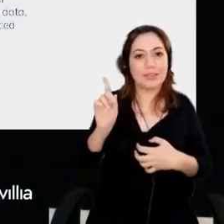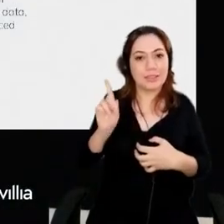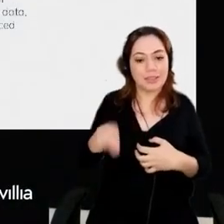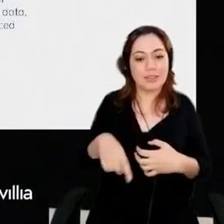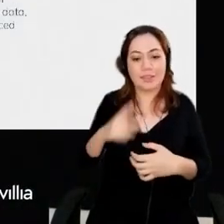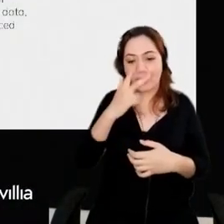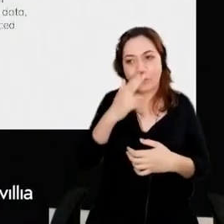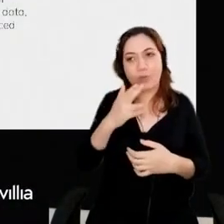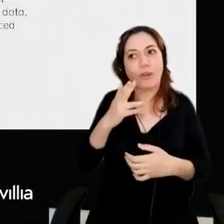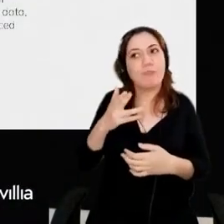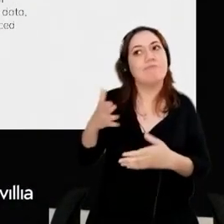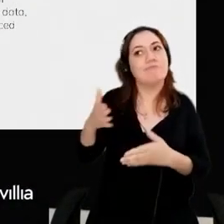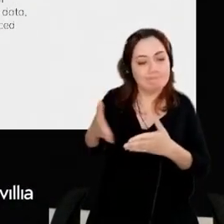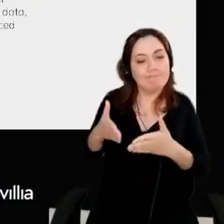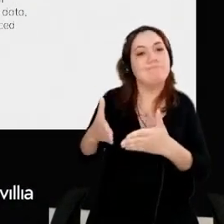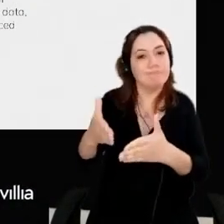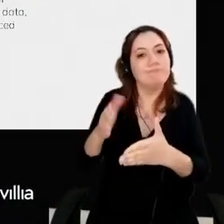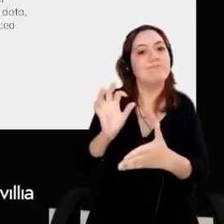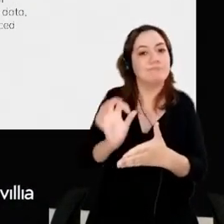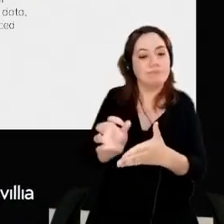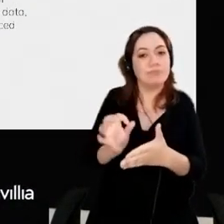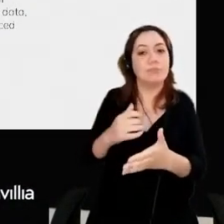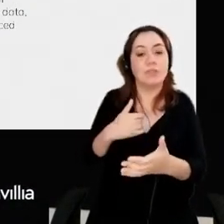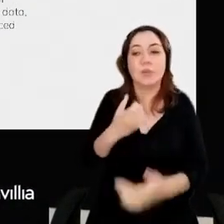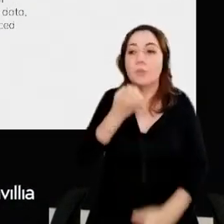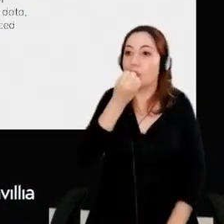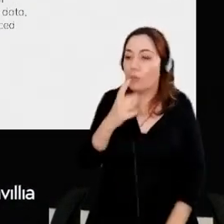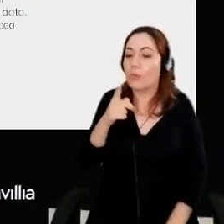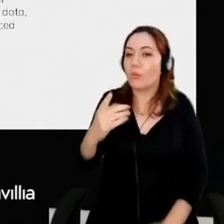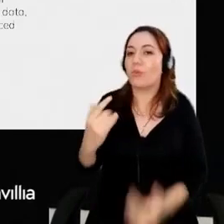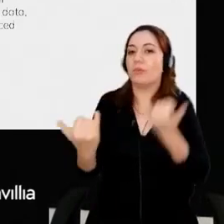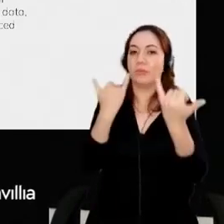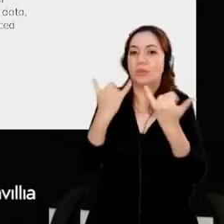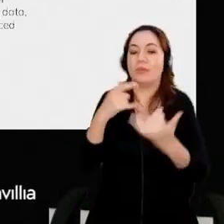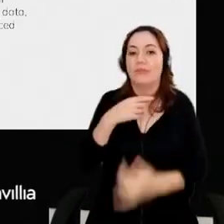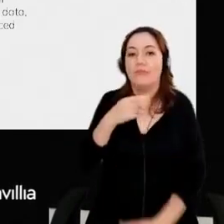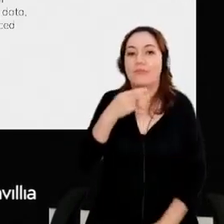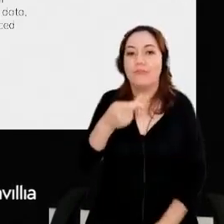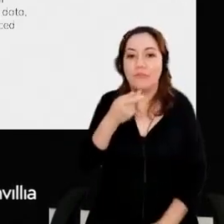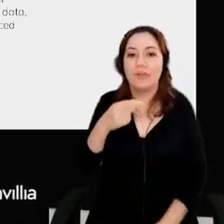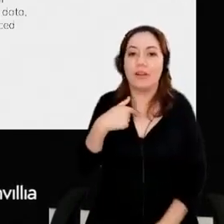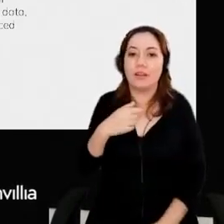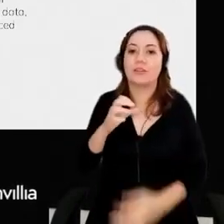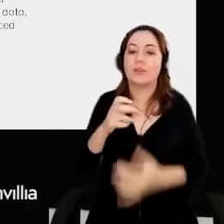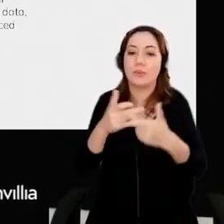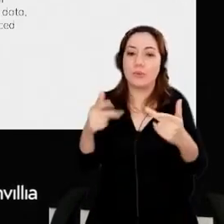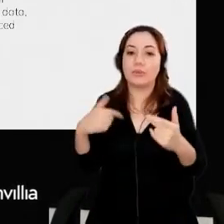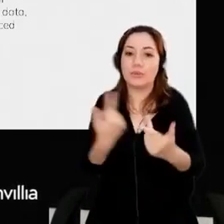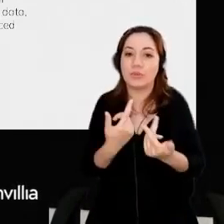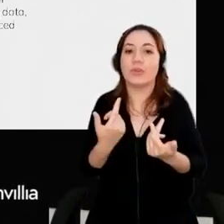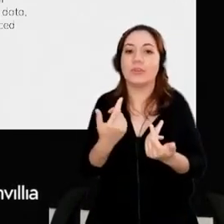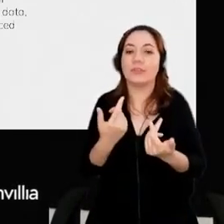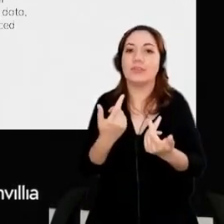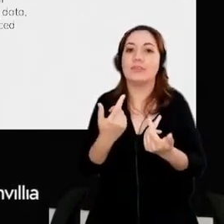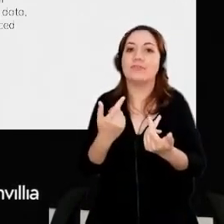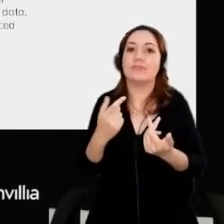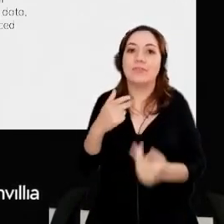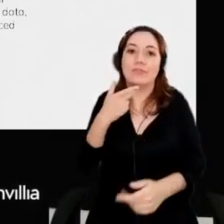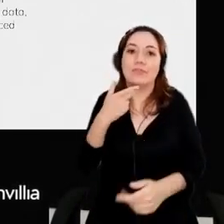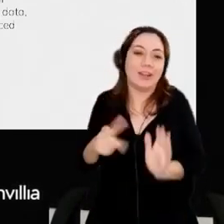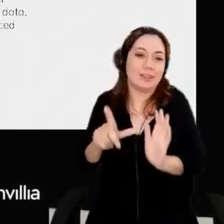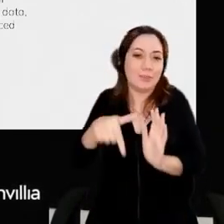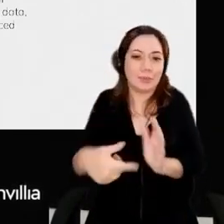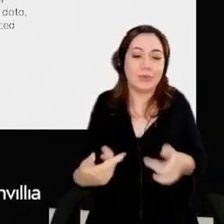I love it to hear these comments, because it's something that I can mention later. But very glad to be here, talk a little bit